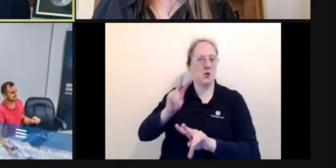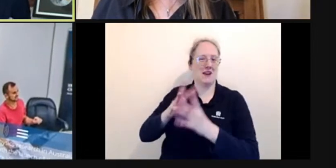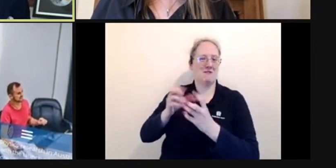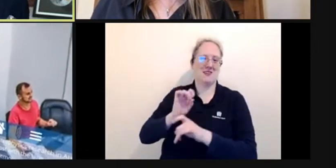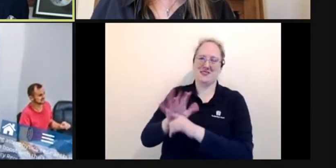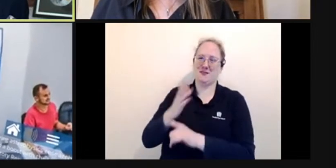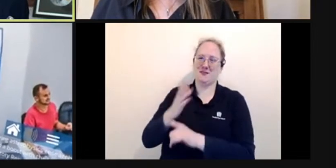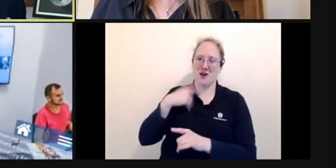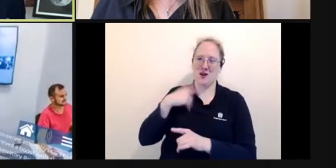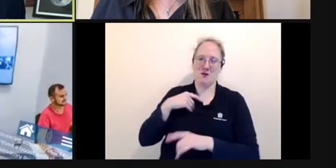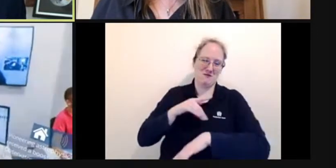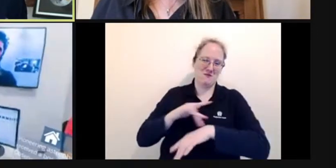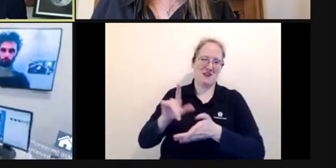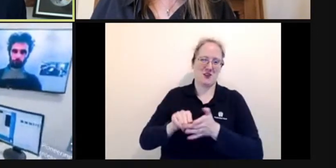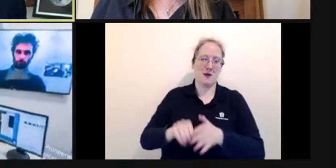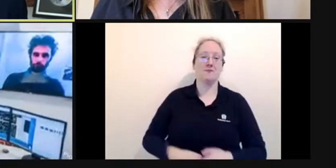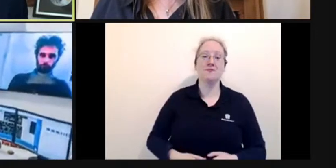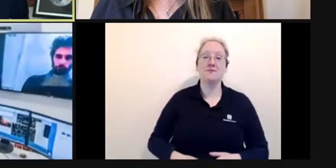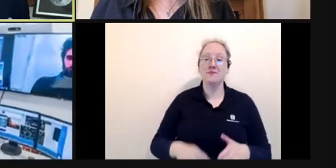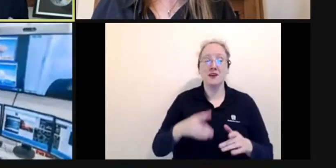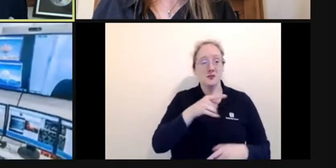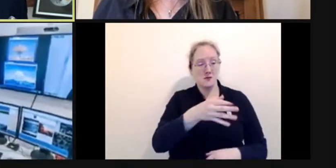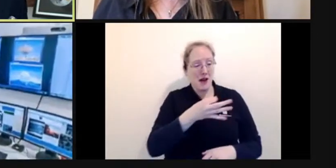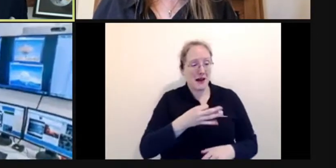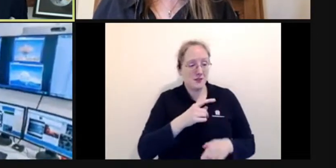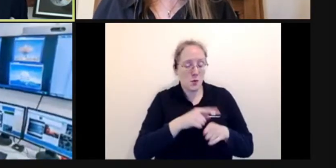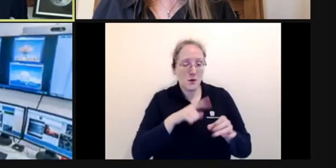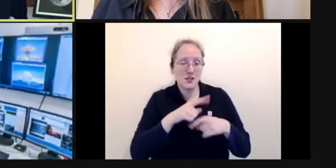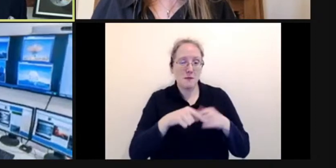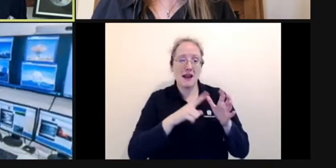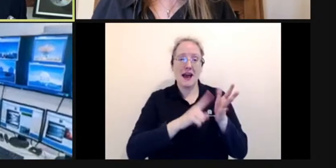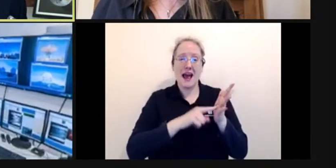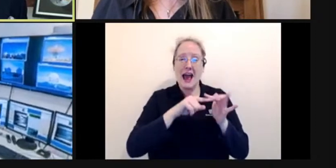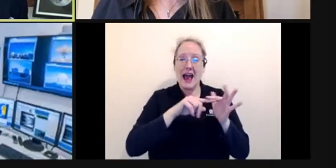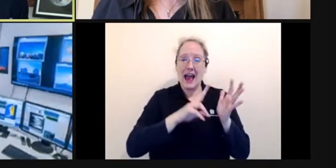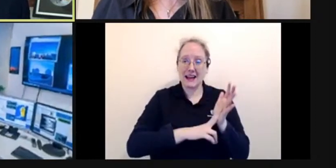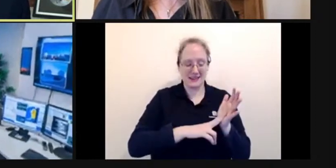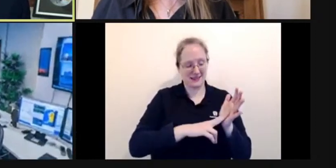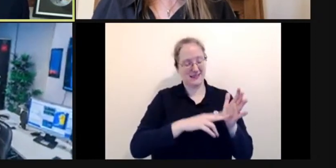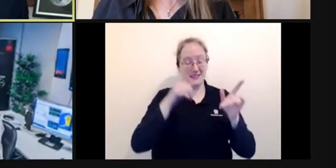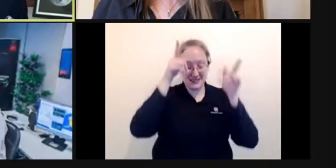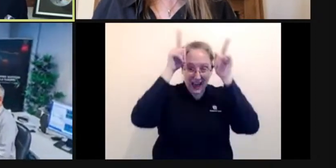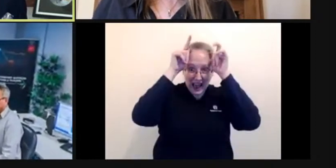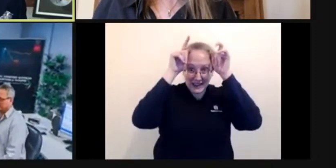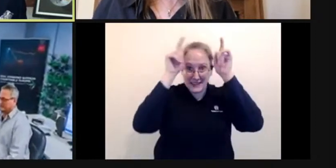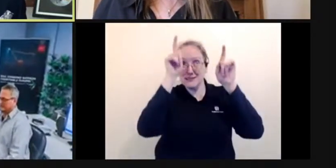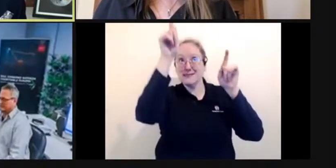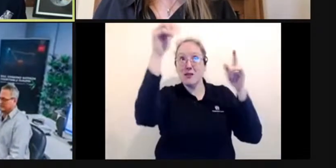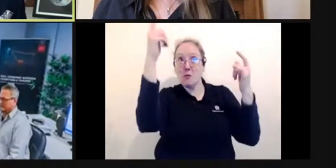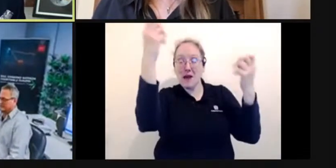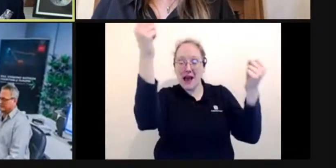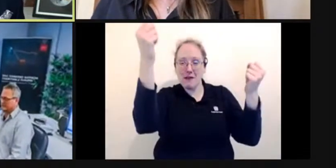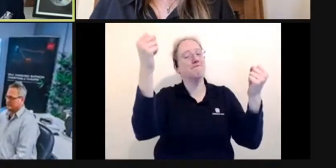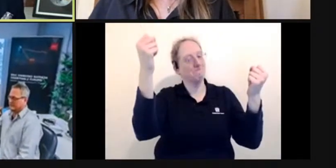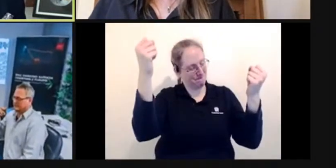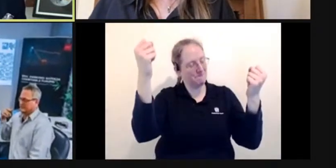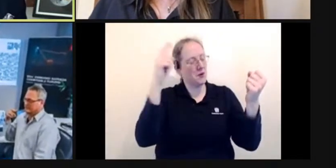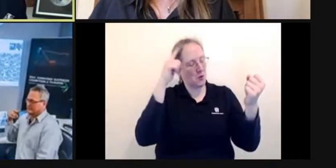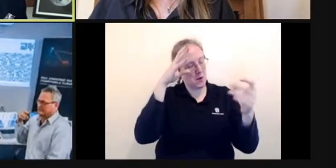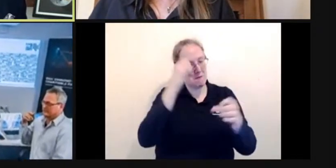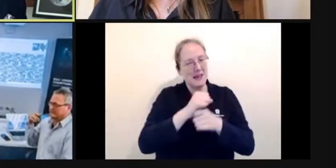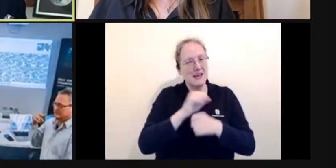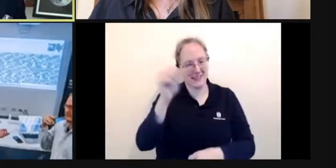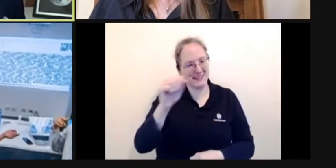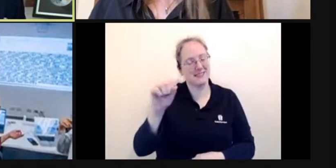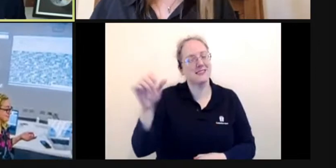real? Aliens are definitely out there. There are billions of Earth-like worlds in our galaxy alone with the potential for hosting life. It seems incredible to me that they